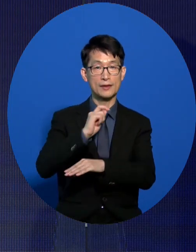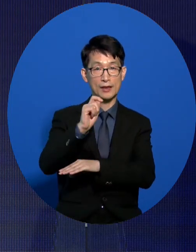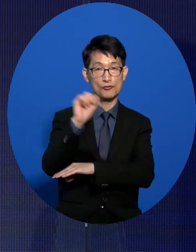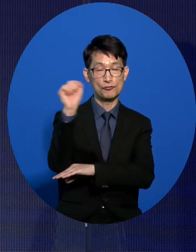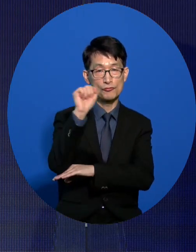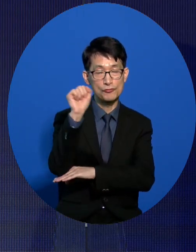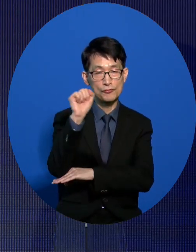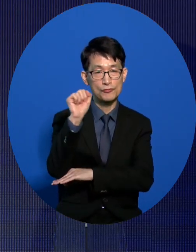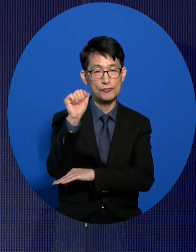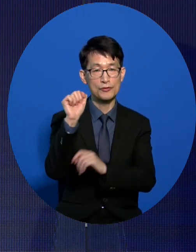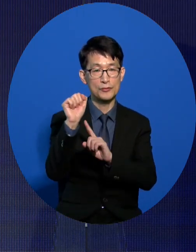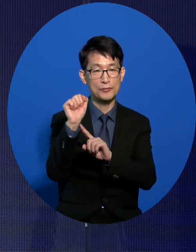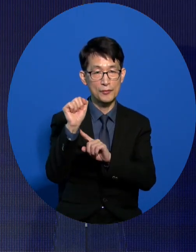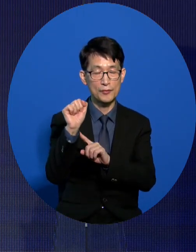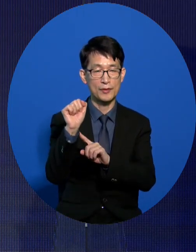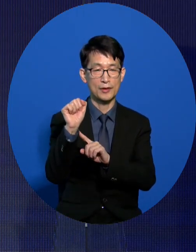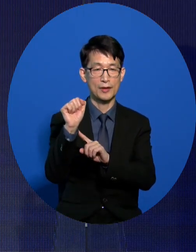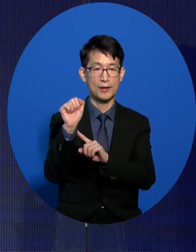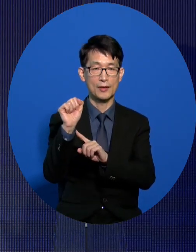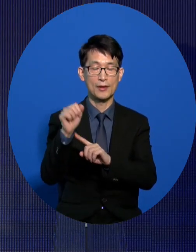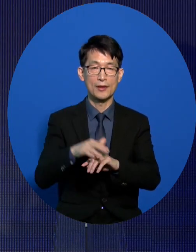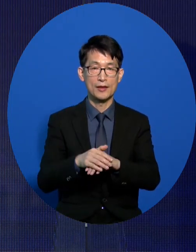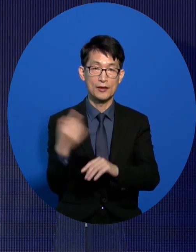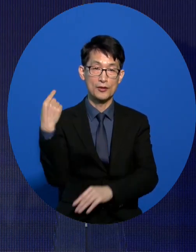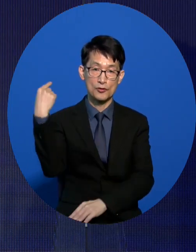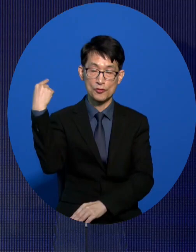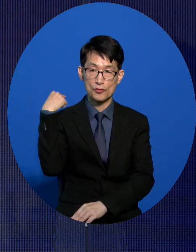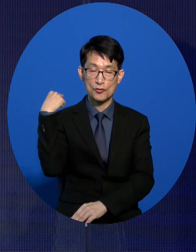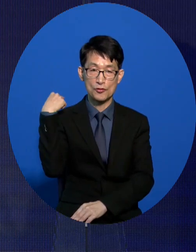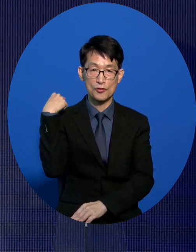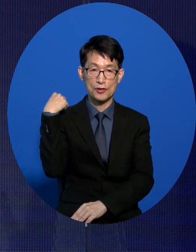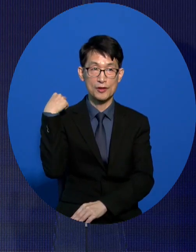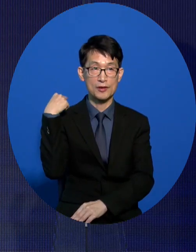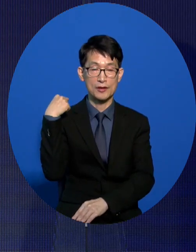some, but for example,